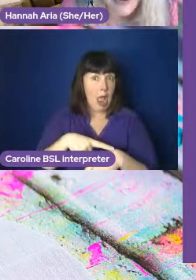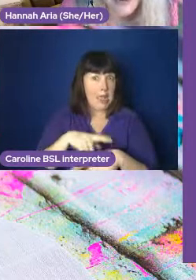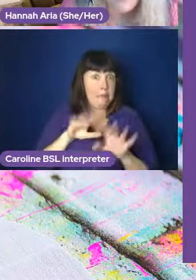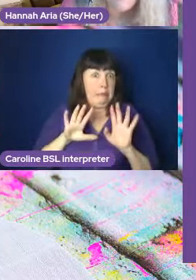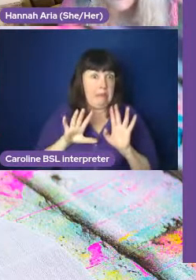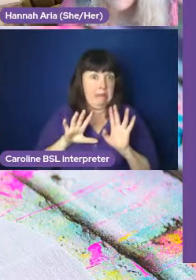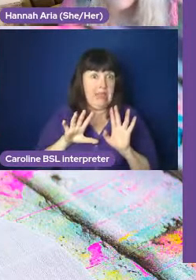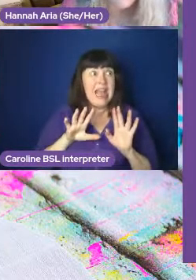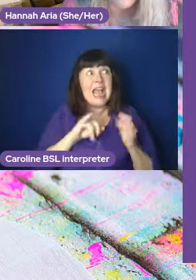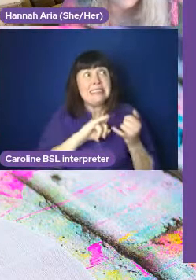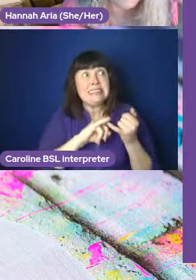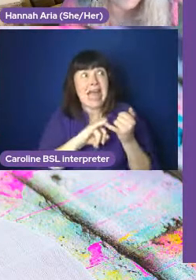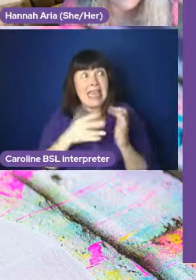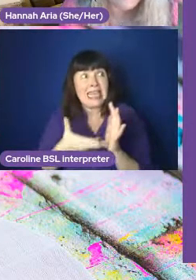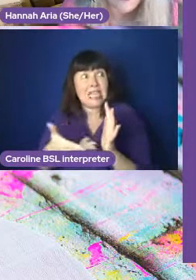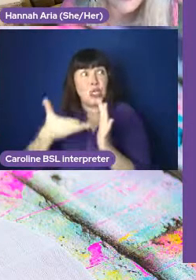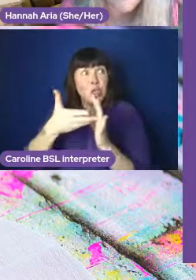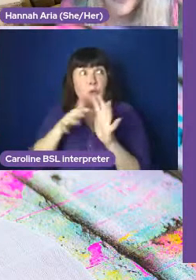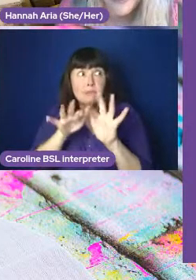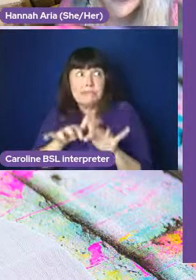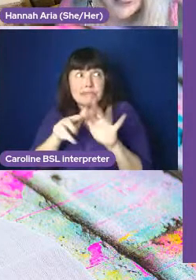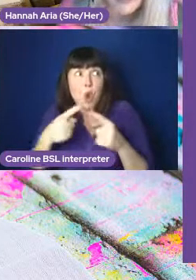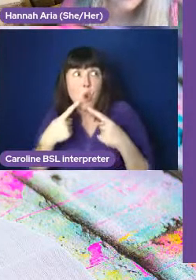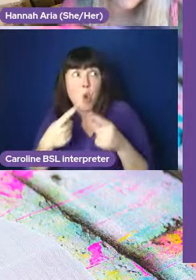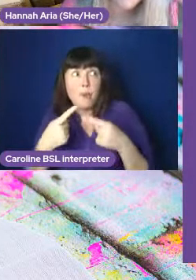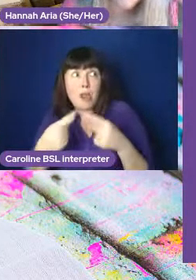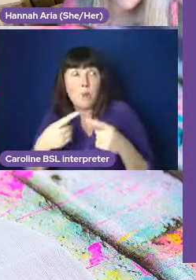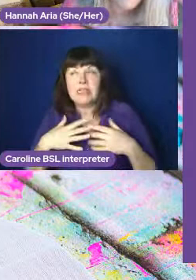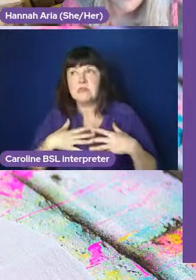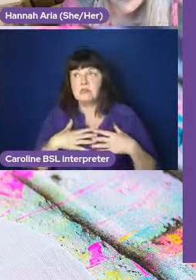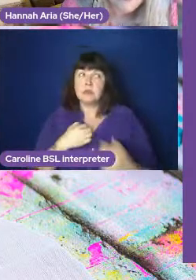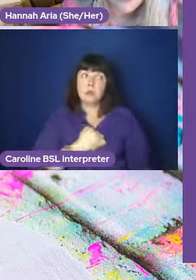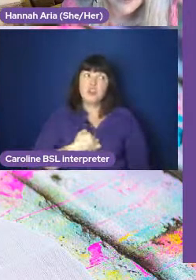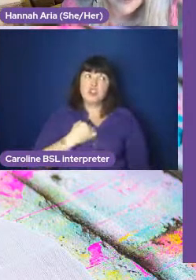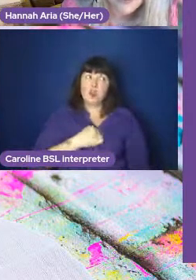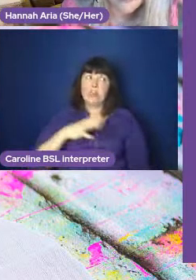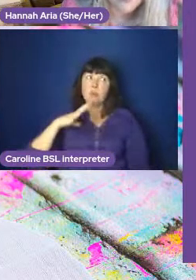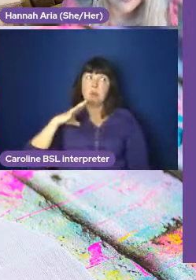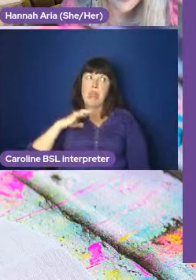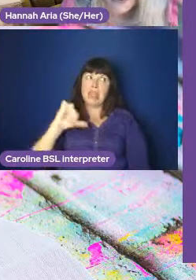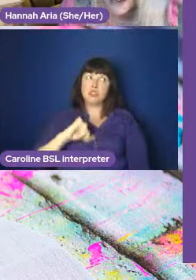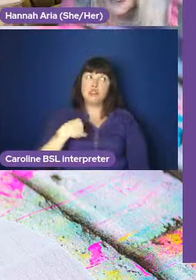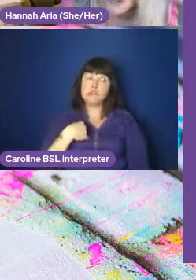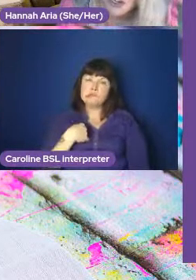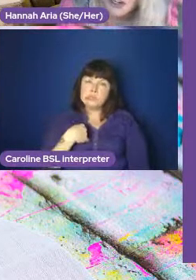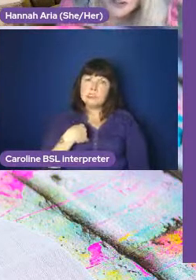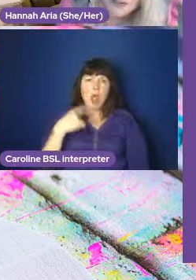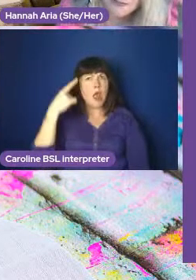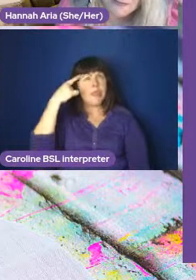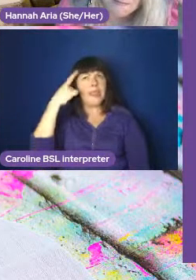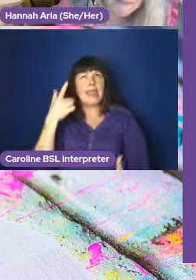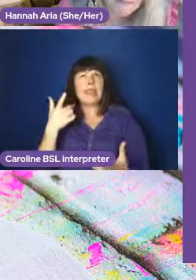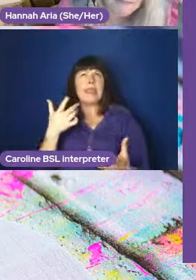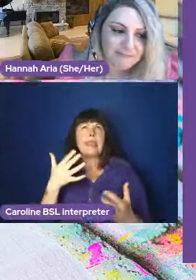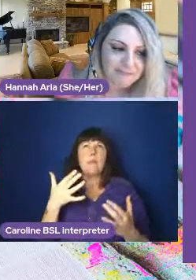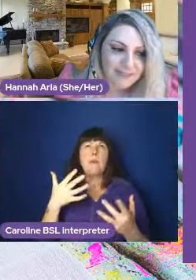would be great. And I'm really sorry that I'm not more prepared. But it was something to do with like